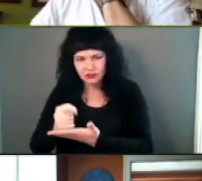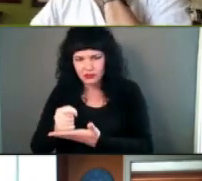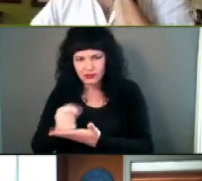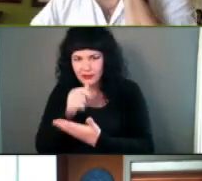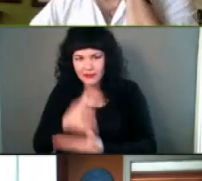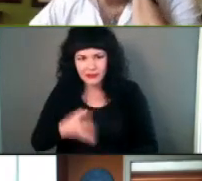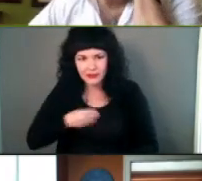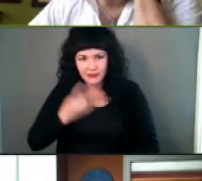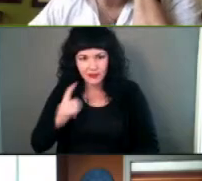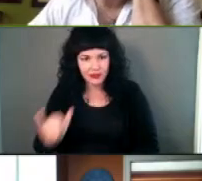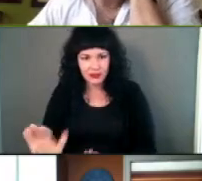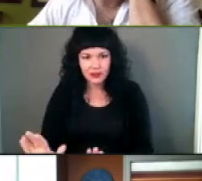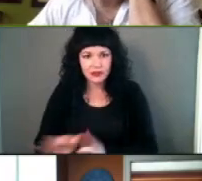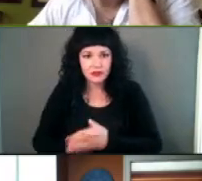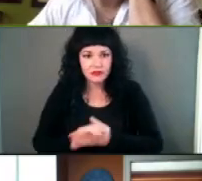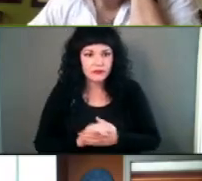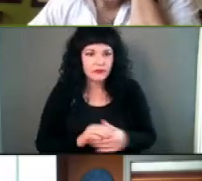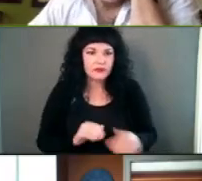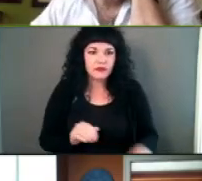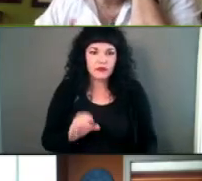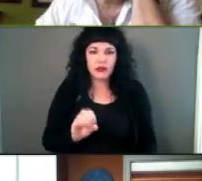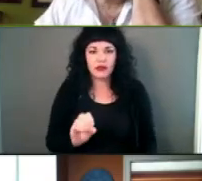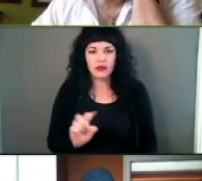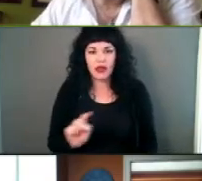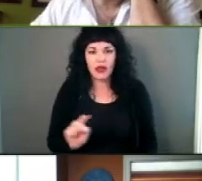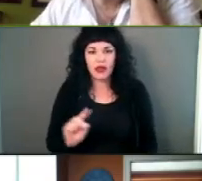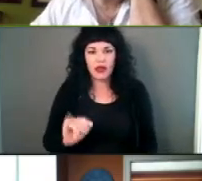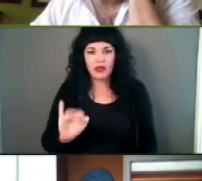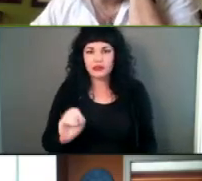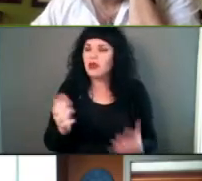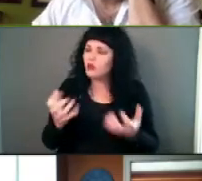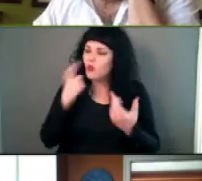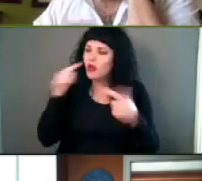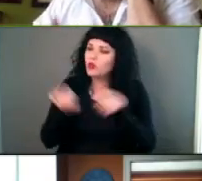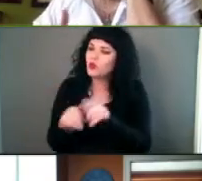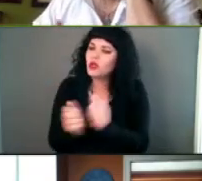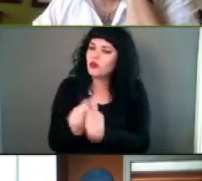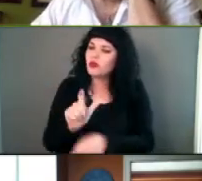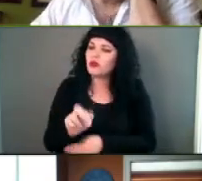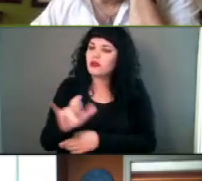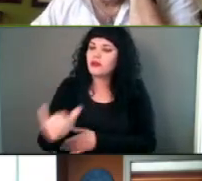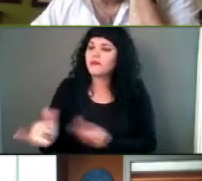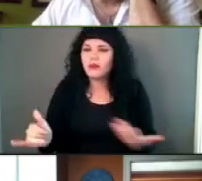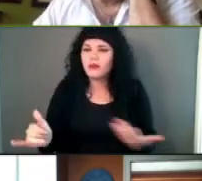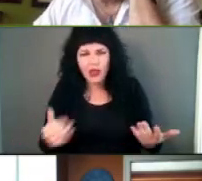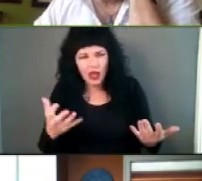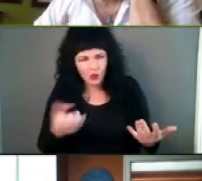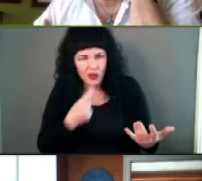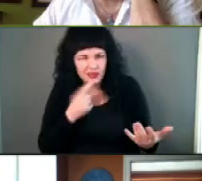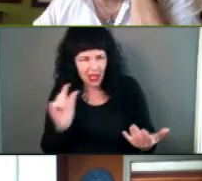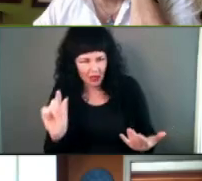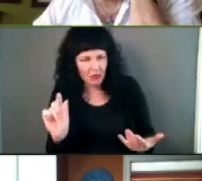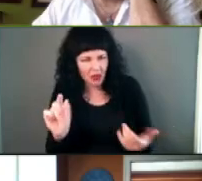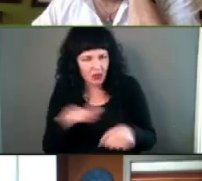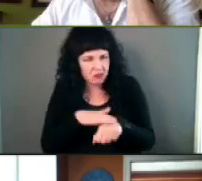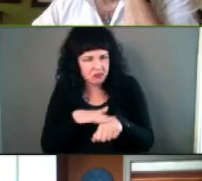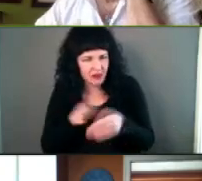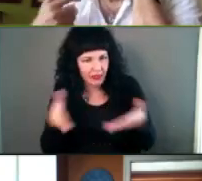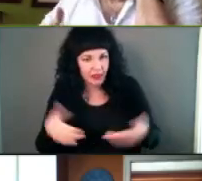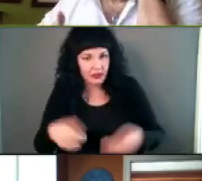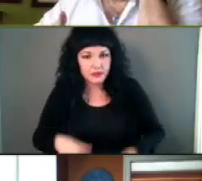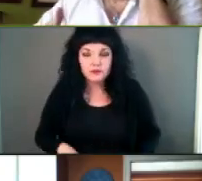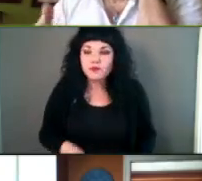I would agree with Reverend Simmons. I want to do a little nuance thing. A lot of people don't realize that in another